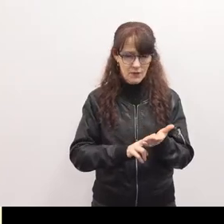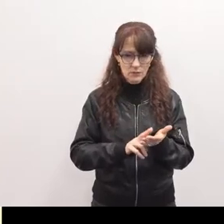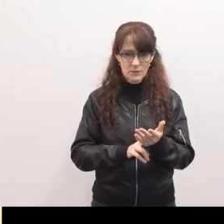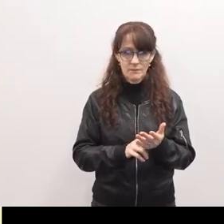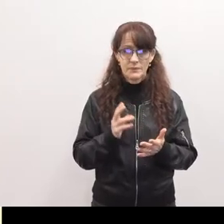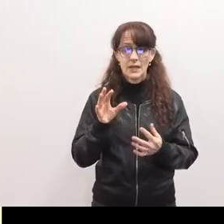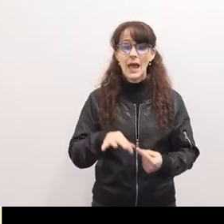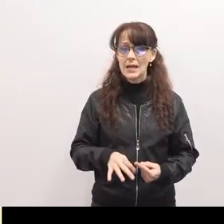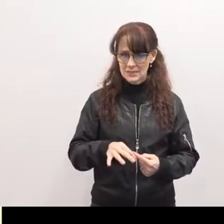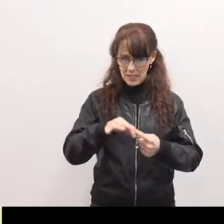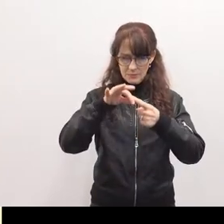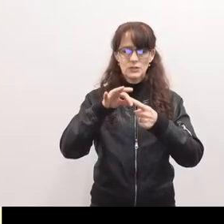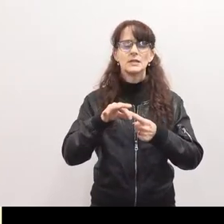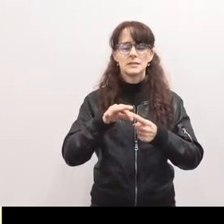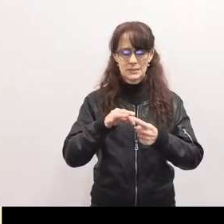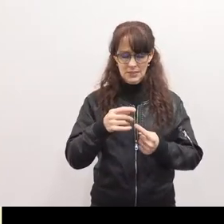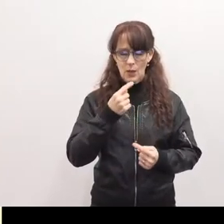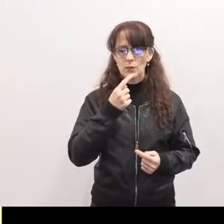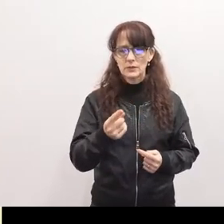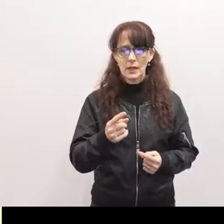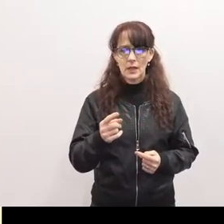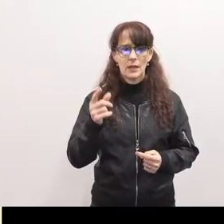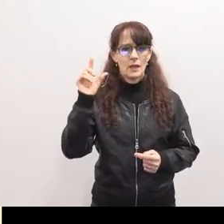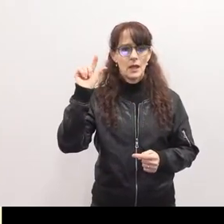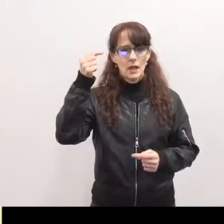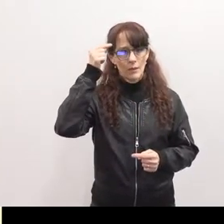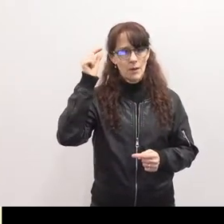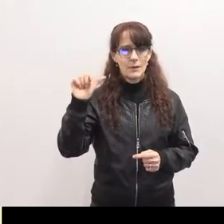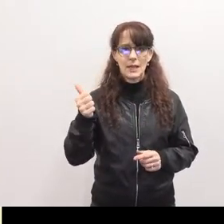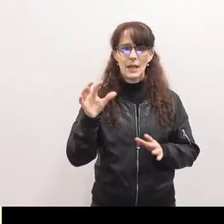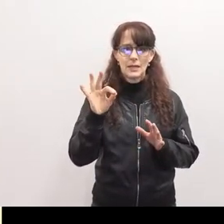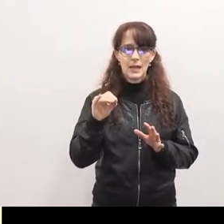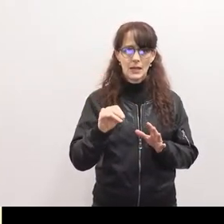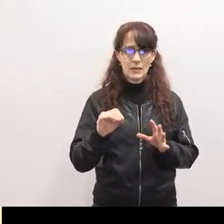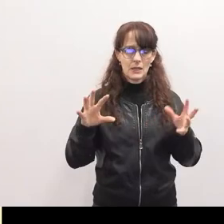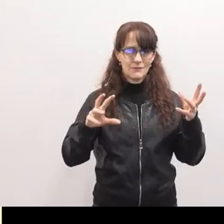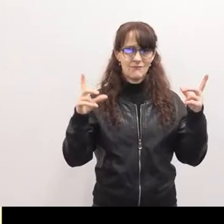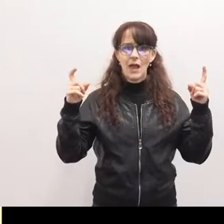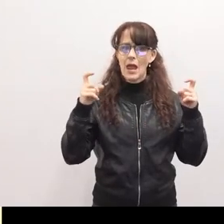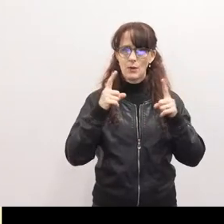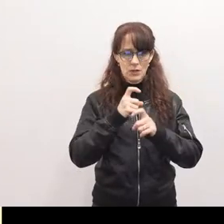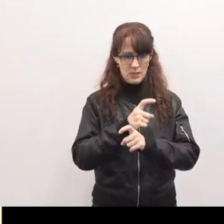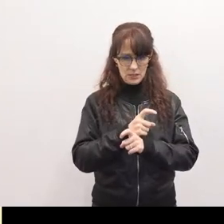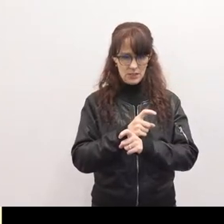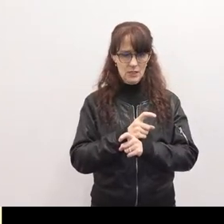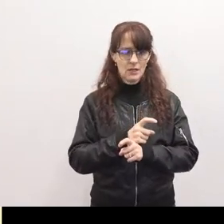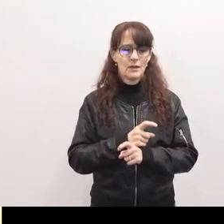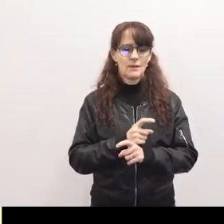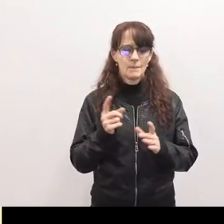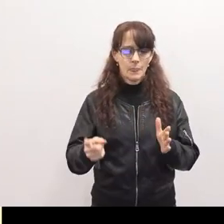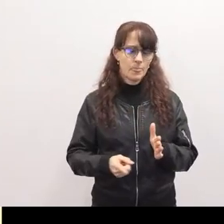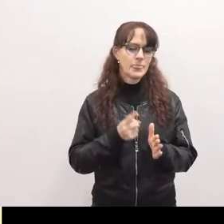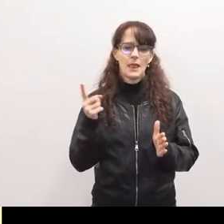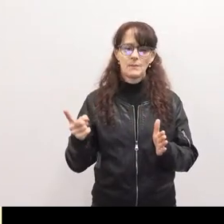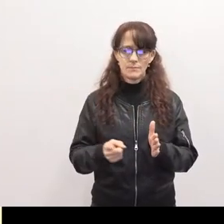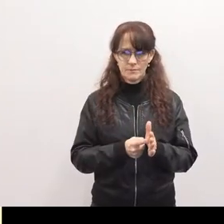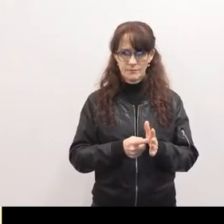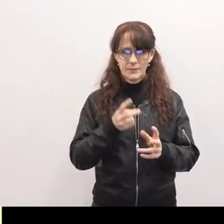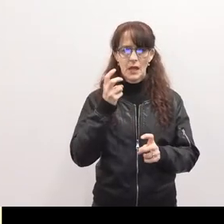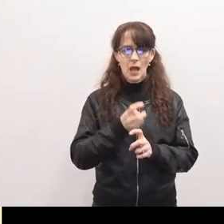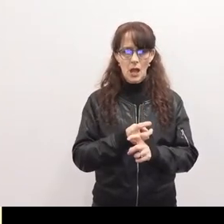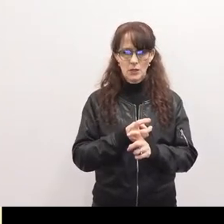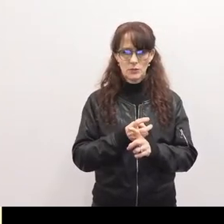are exceptions, and I will say that Government Code 1090 is incredibly convoluted and sometimes hard to